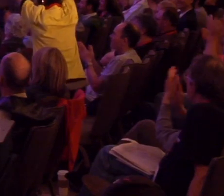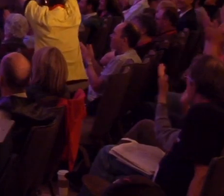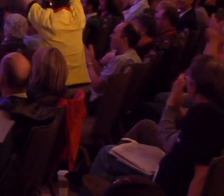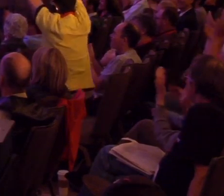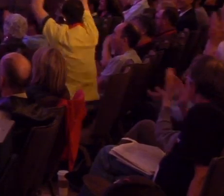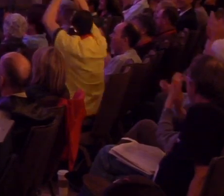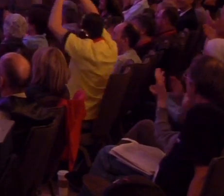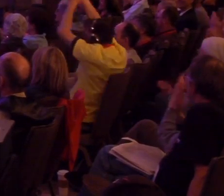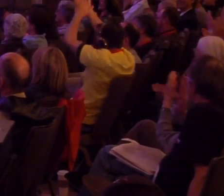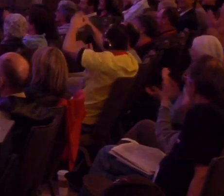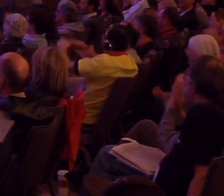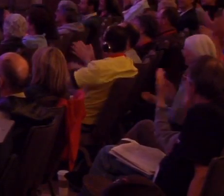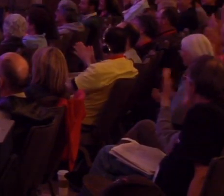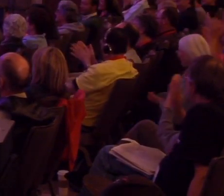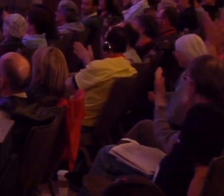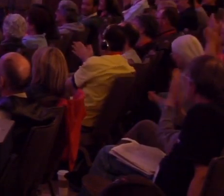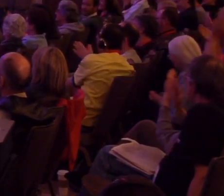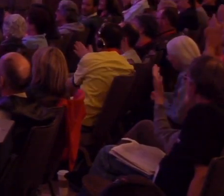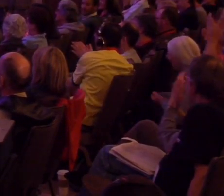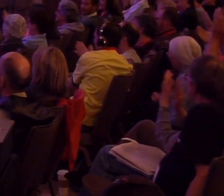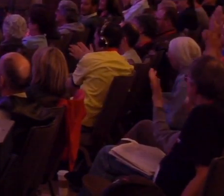Yeah, probably not funny. Okay.